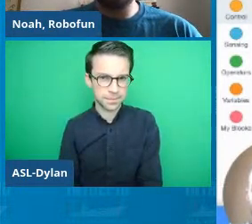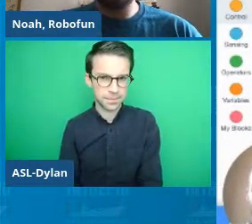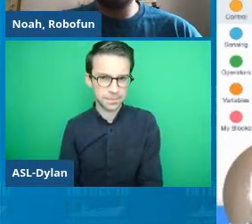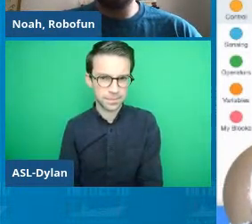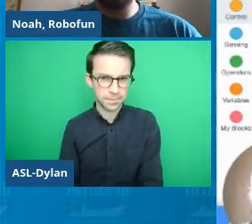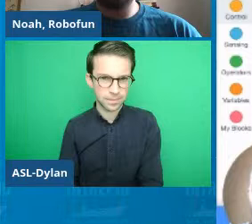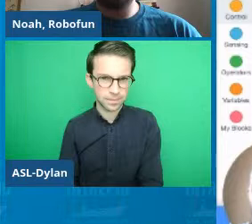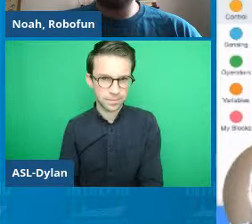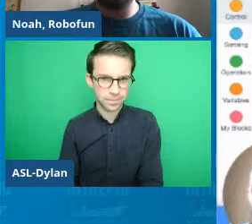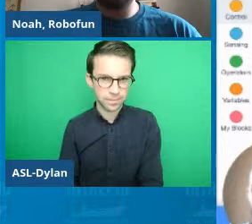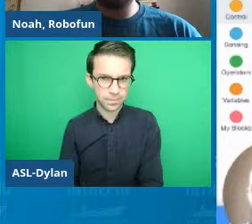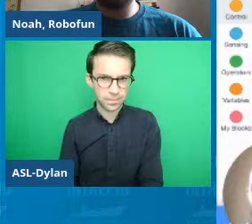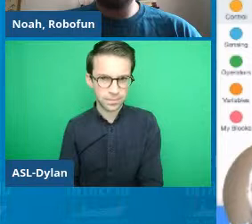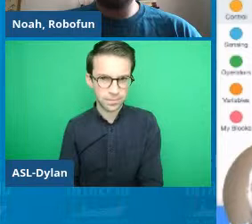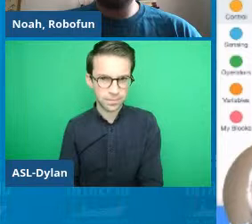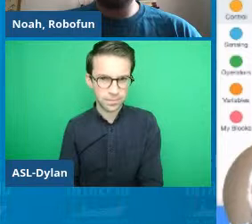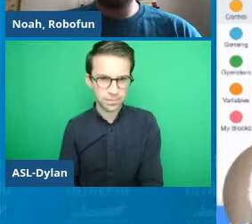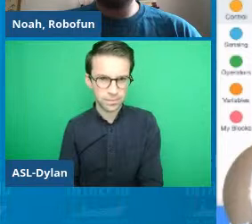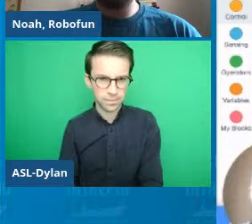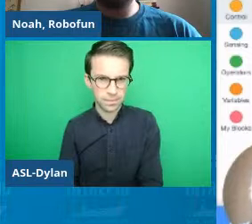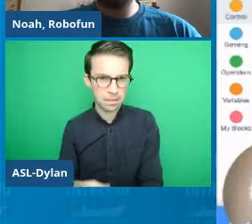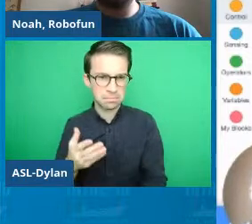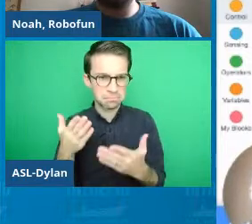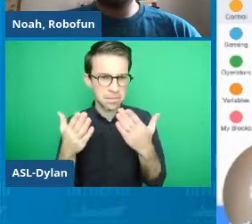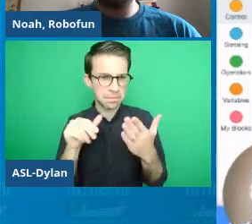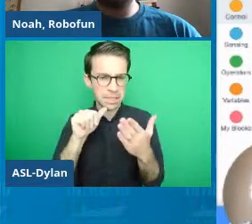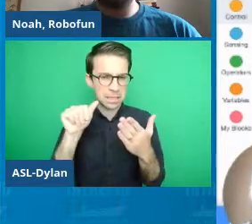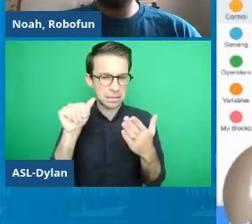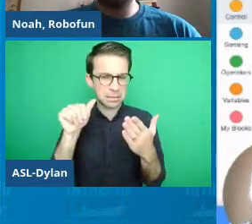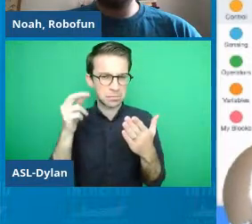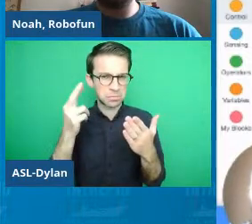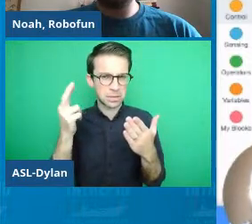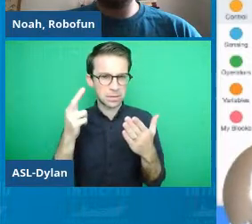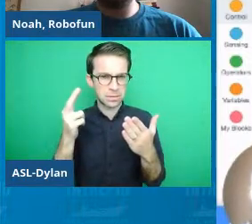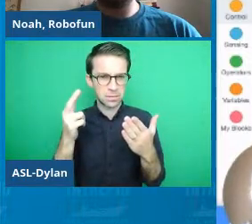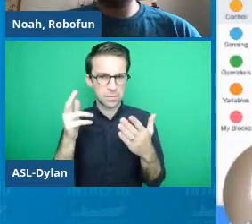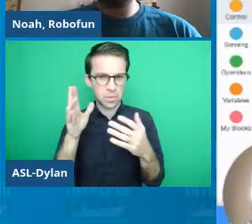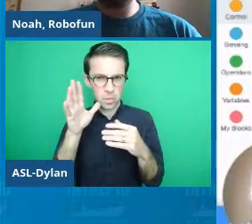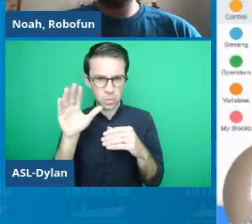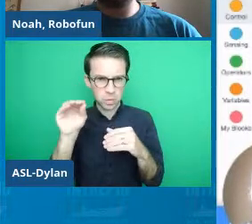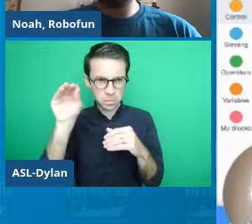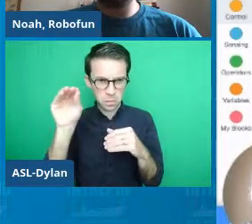close to the edge. It might not be the reason, though. So I'm going to make him a little higher.